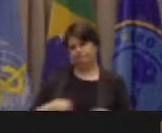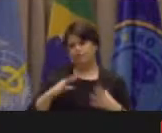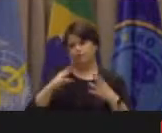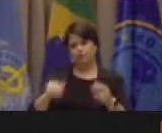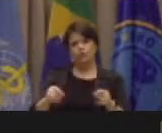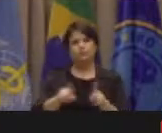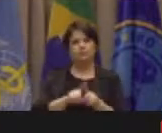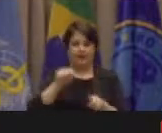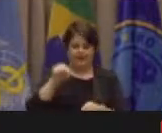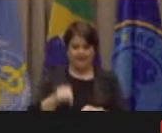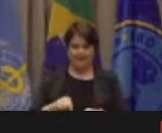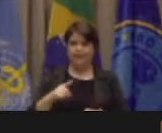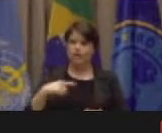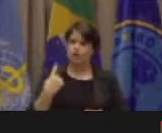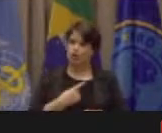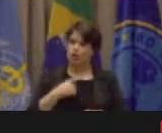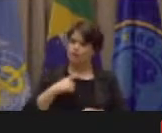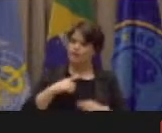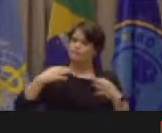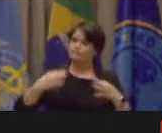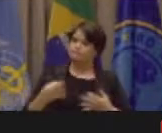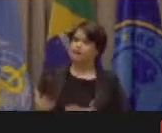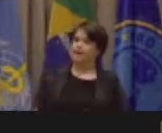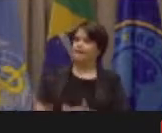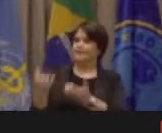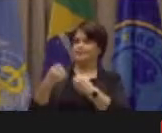can be sure